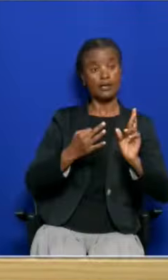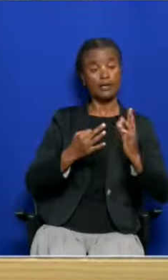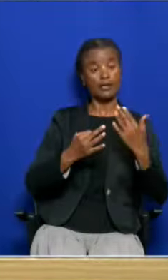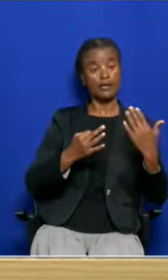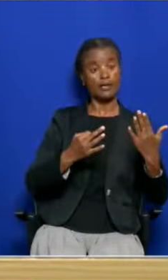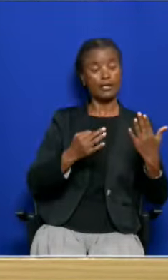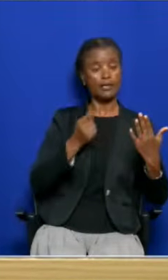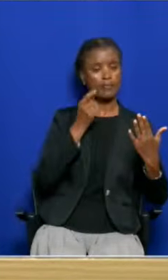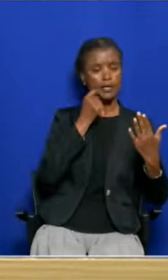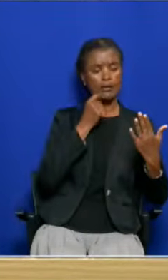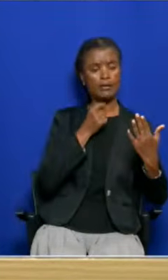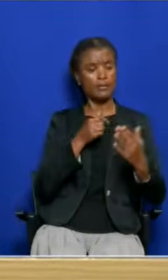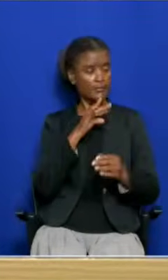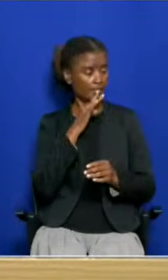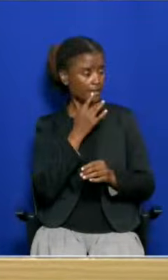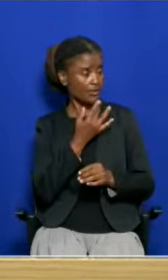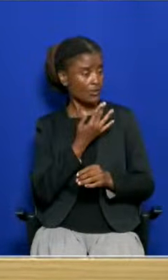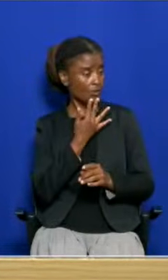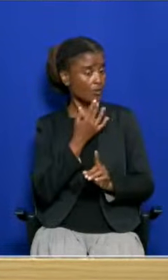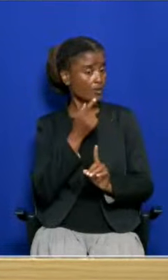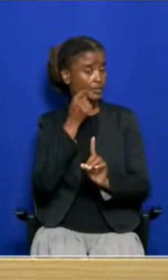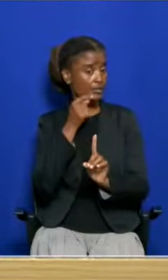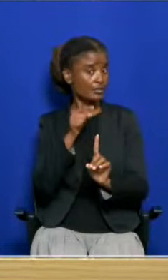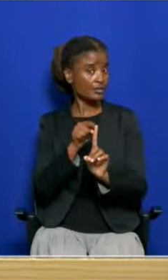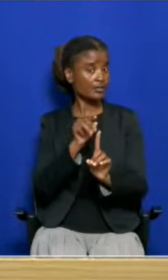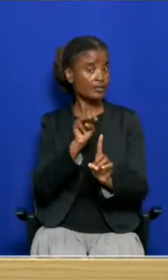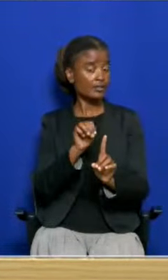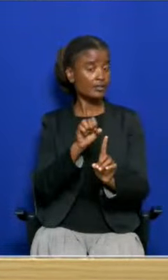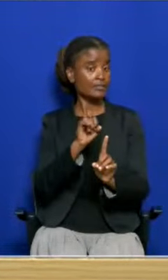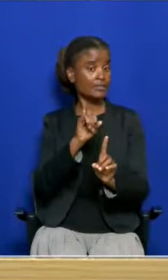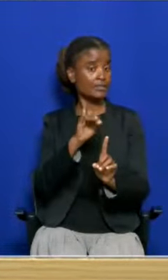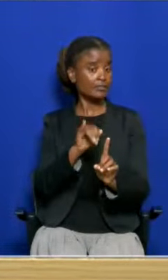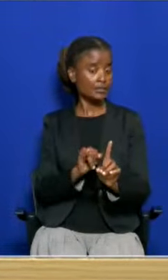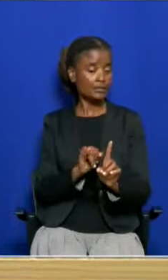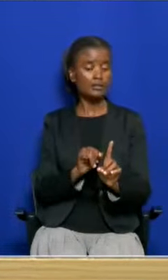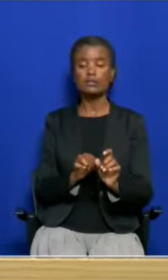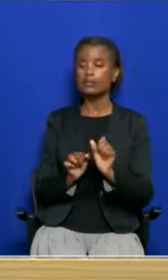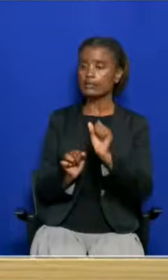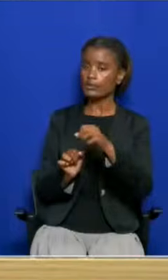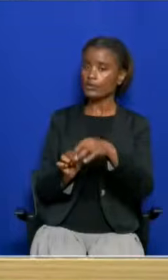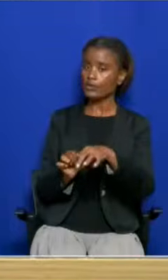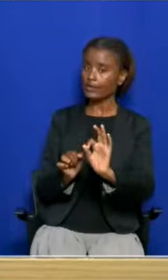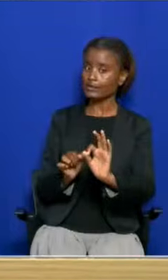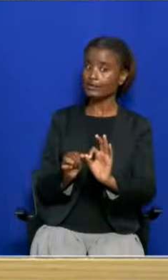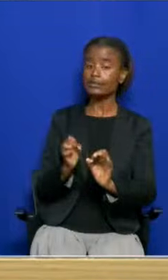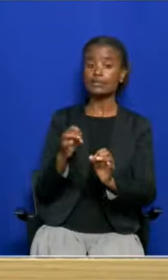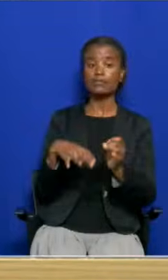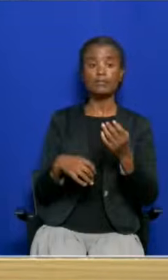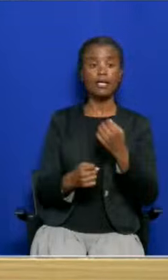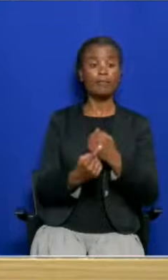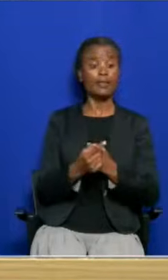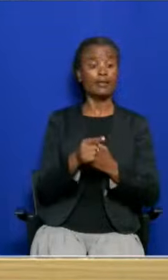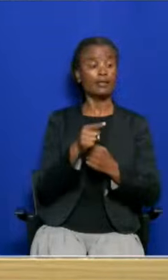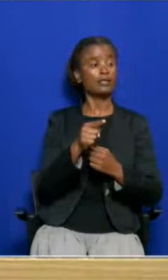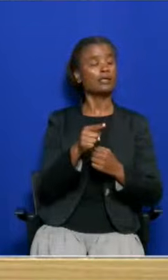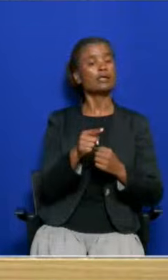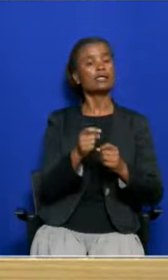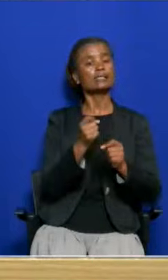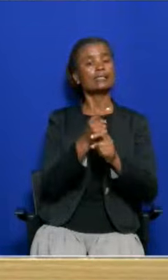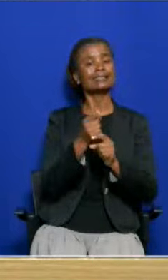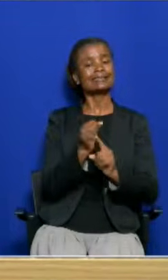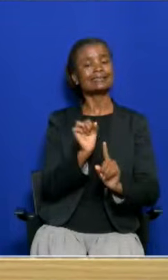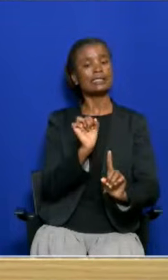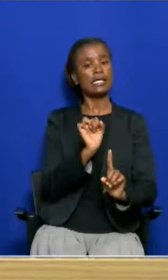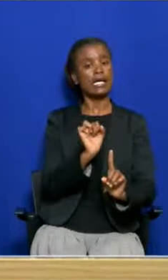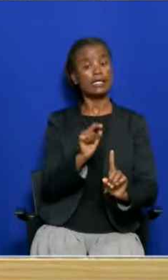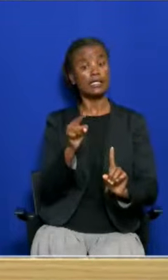correct. His taxis will be stopped by the queue marshals, and then they would refuse